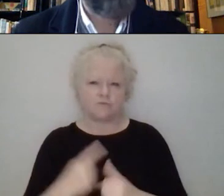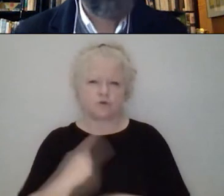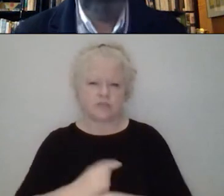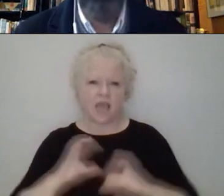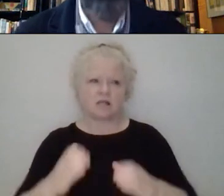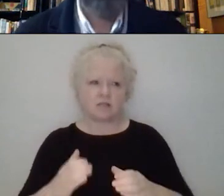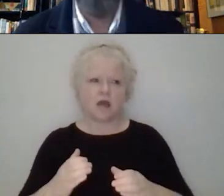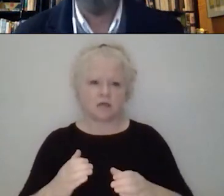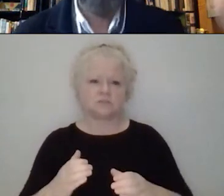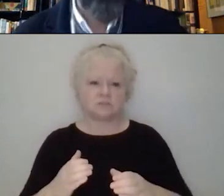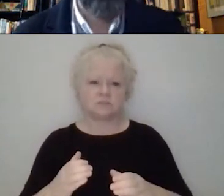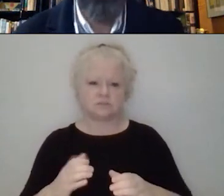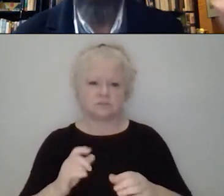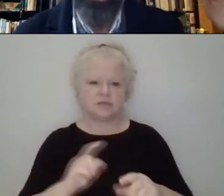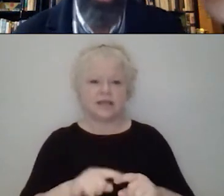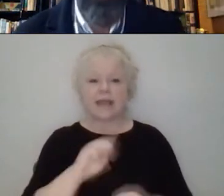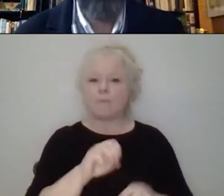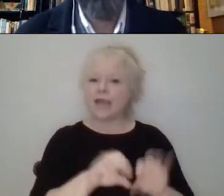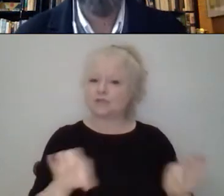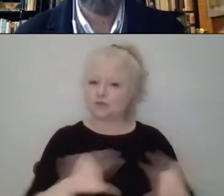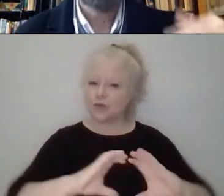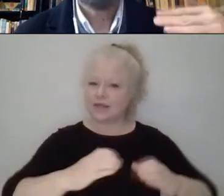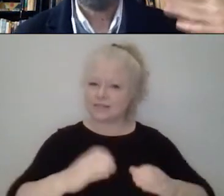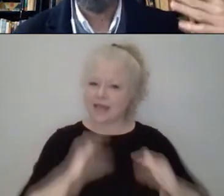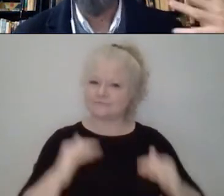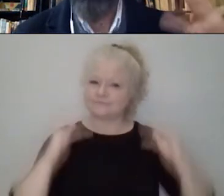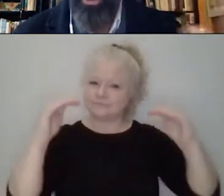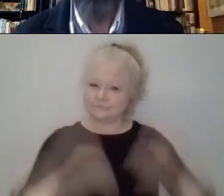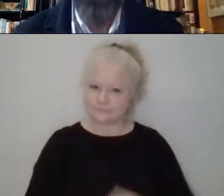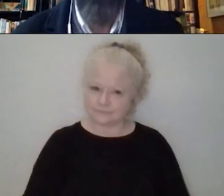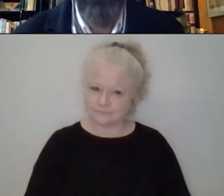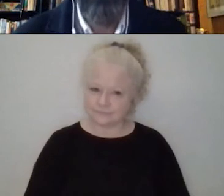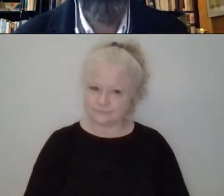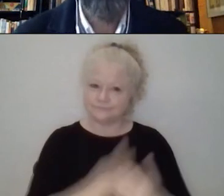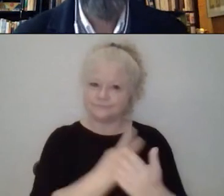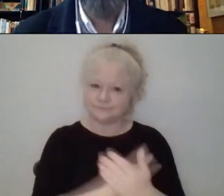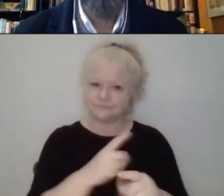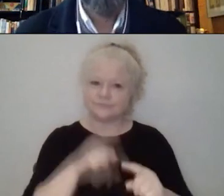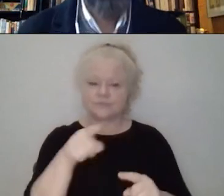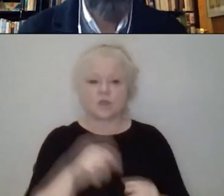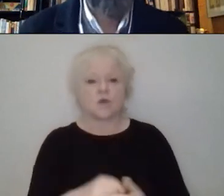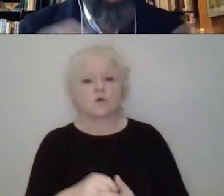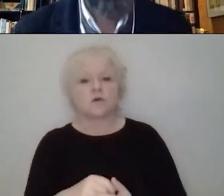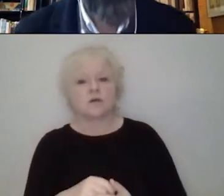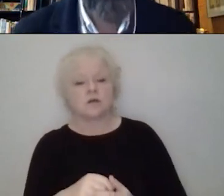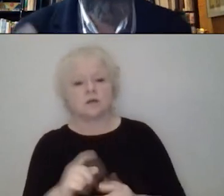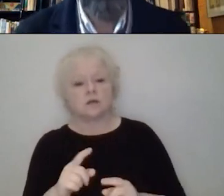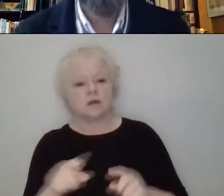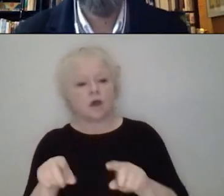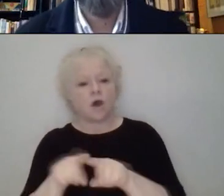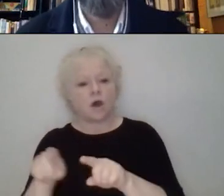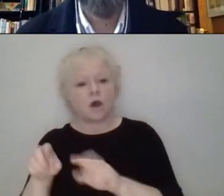I was a different group. Obviously, you're a master's now degree level, which is quite different than college. And Chicago was also a